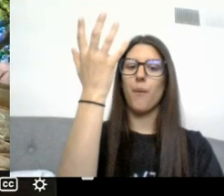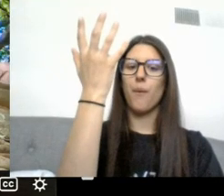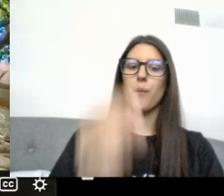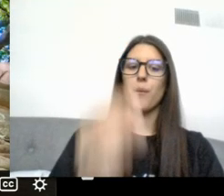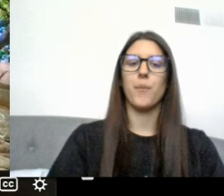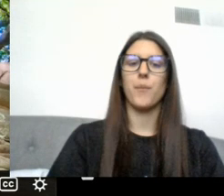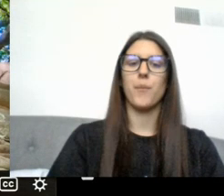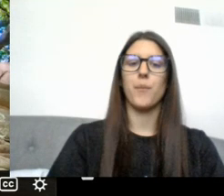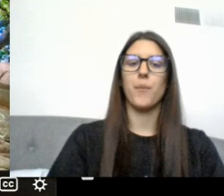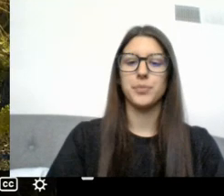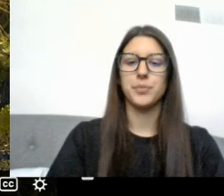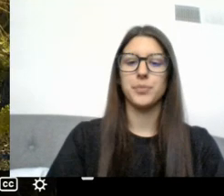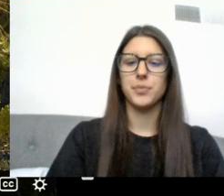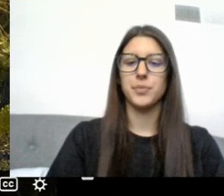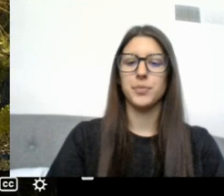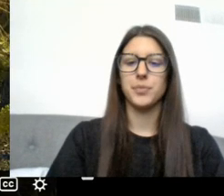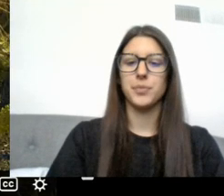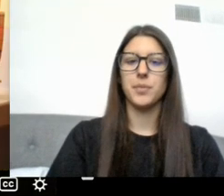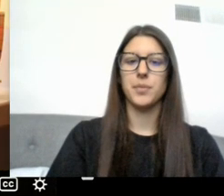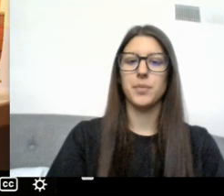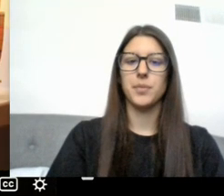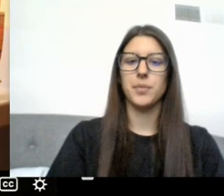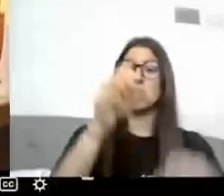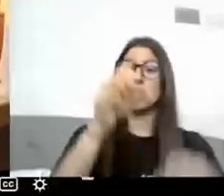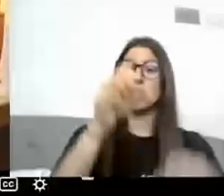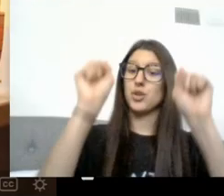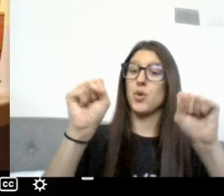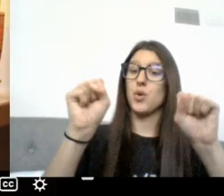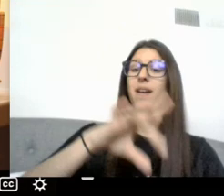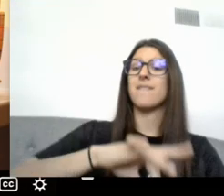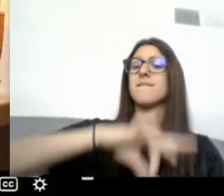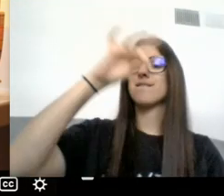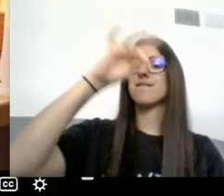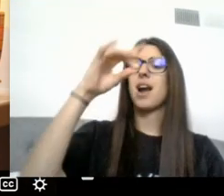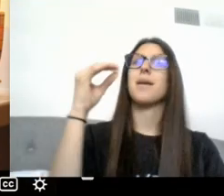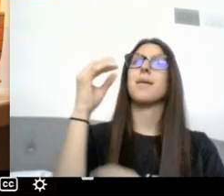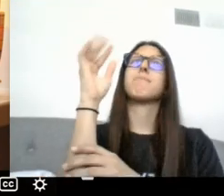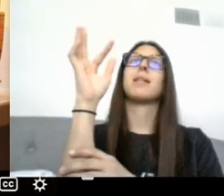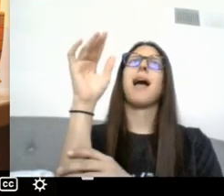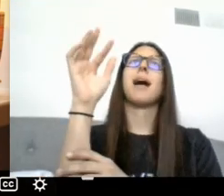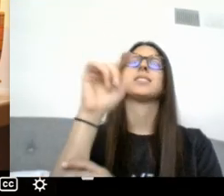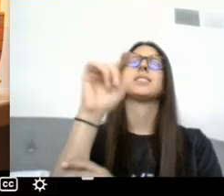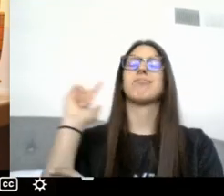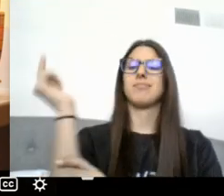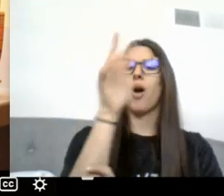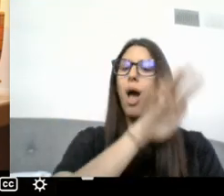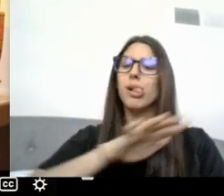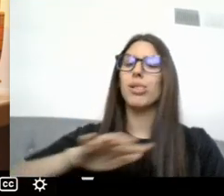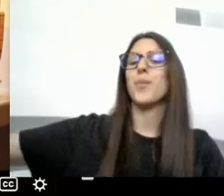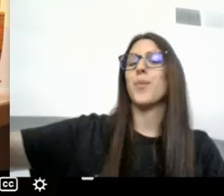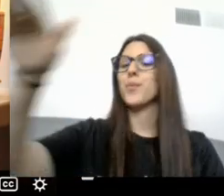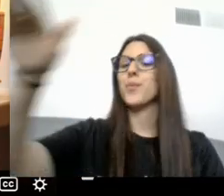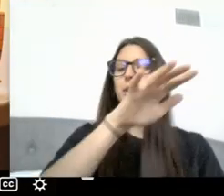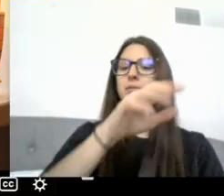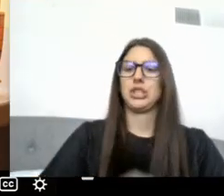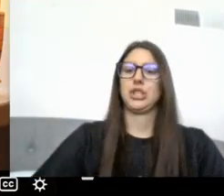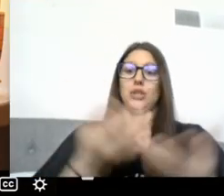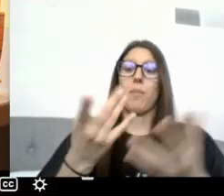in the forest, plants in the garden, plants that people keep inside. There are so many different kinds of plants that you can grow at